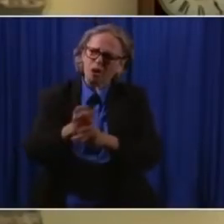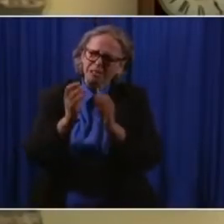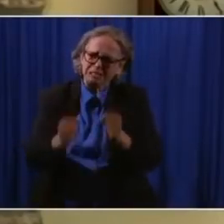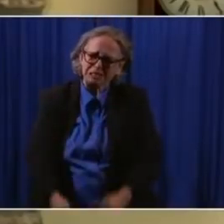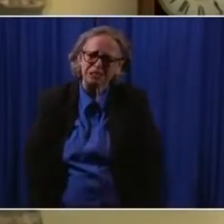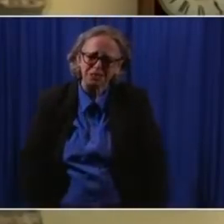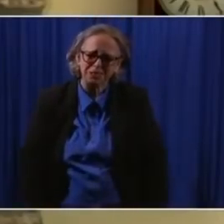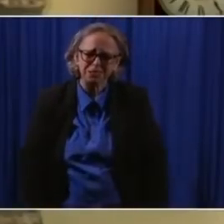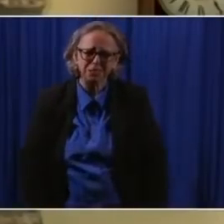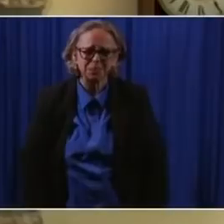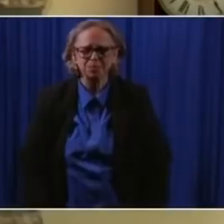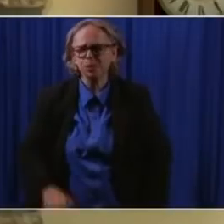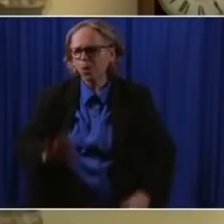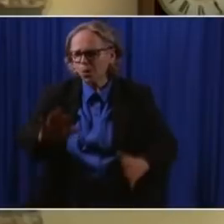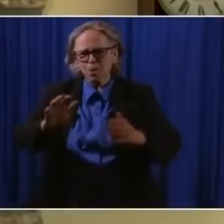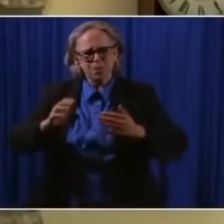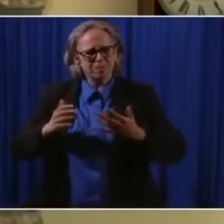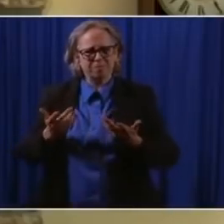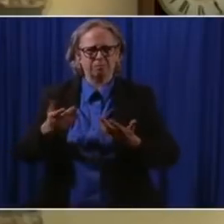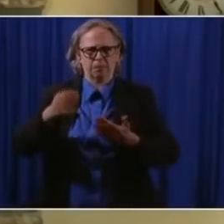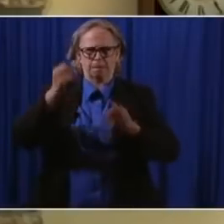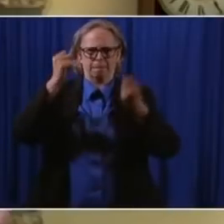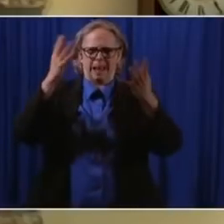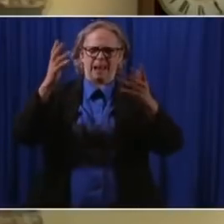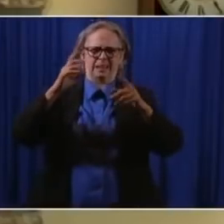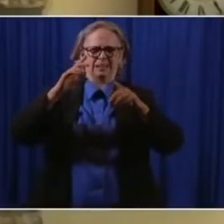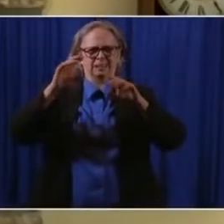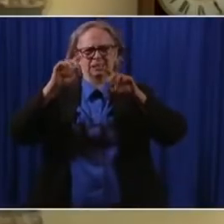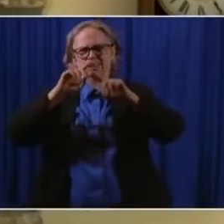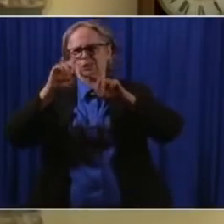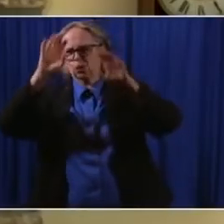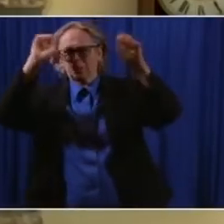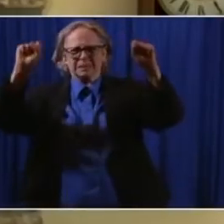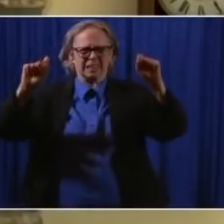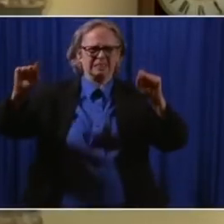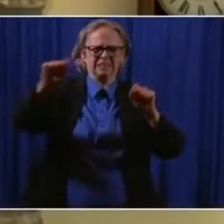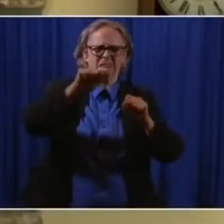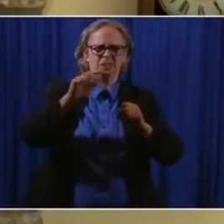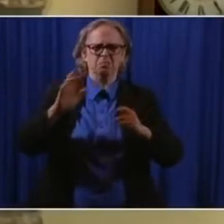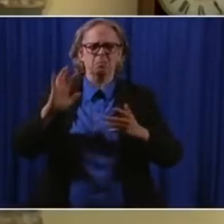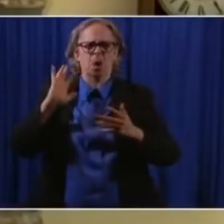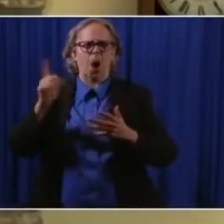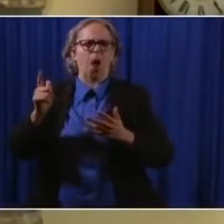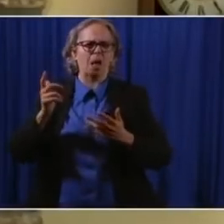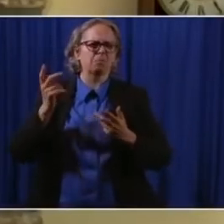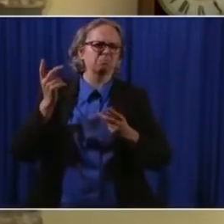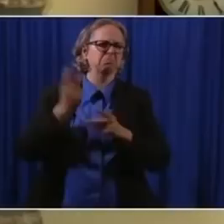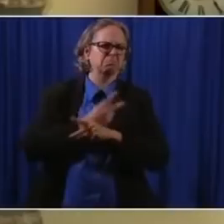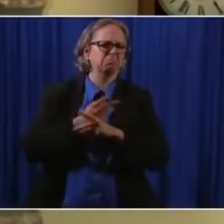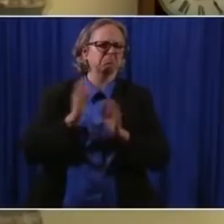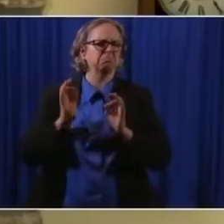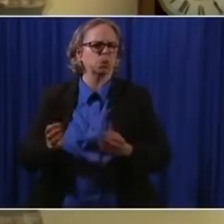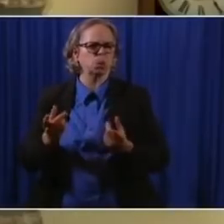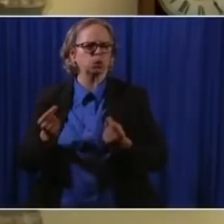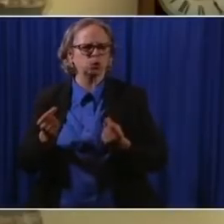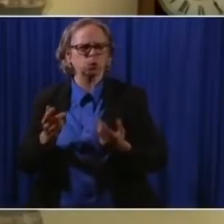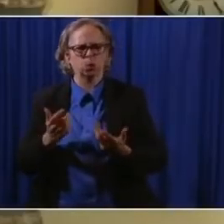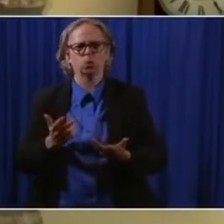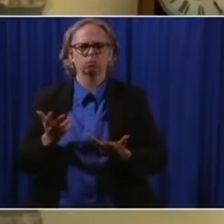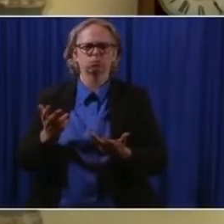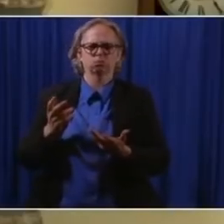some superintendents tell me, look, they already know what they're going to do. As far as music, they're going